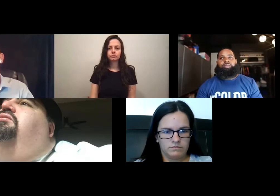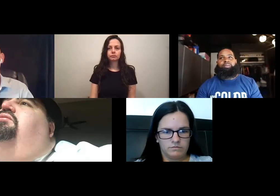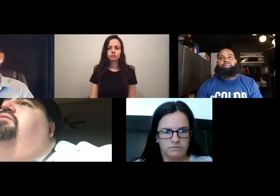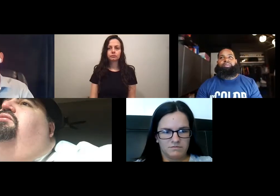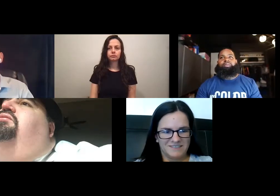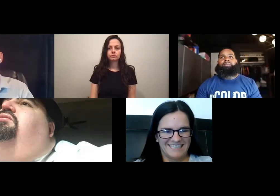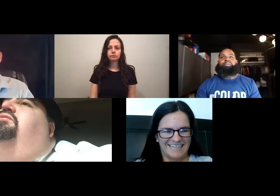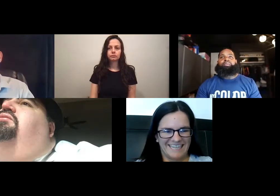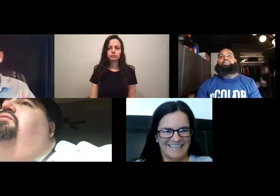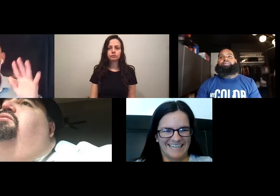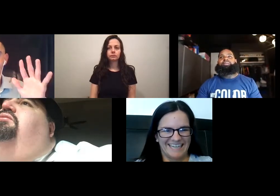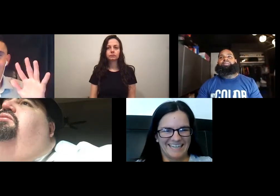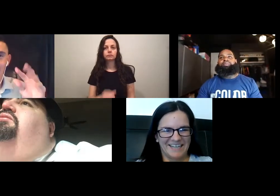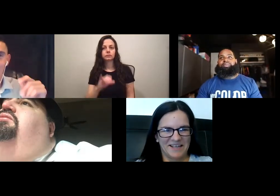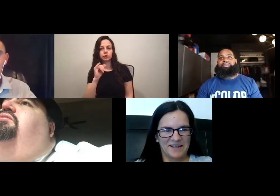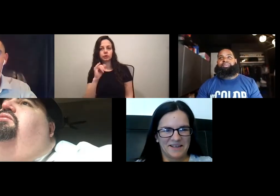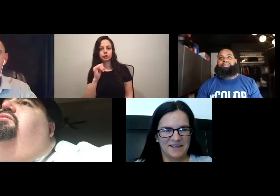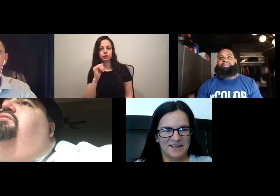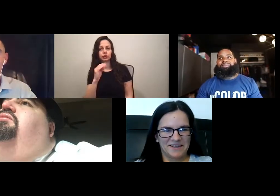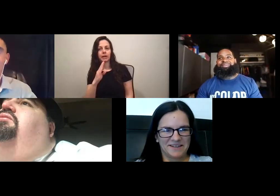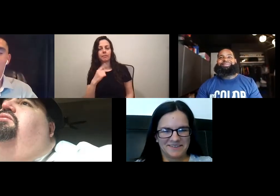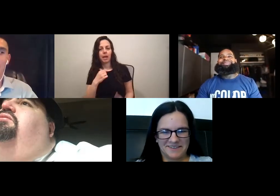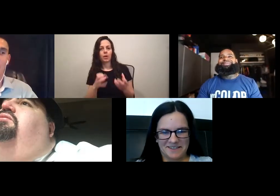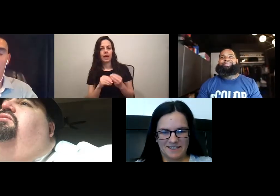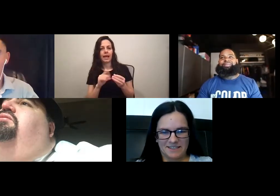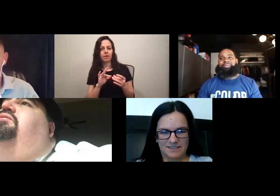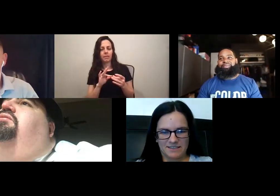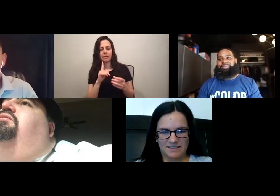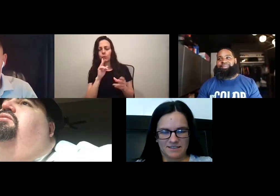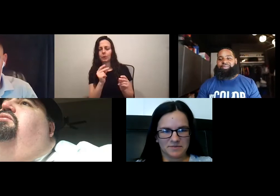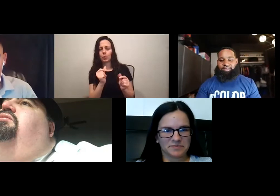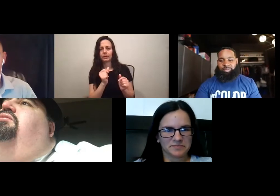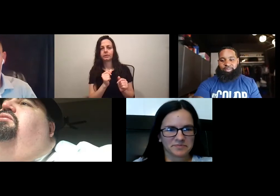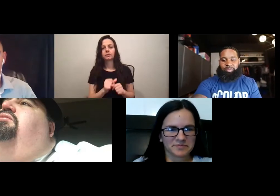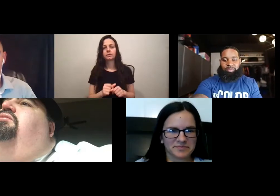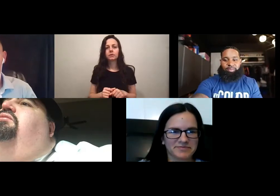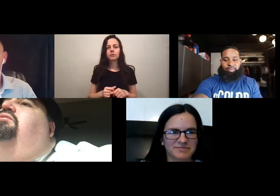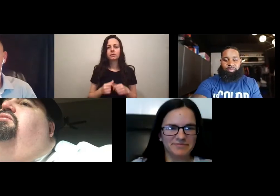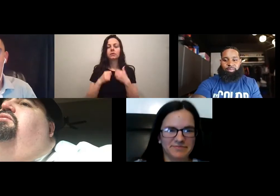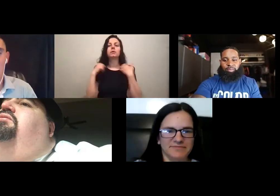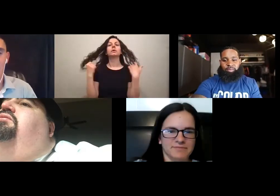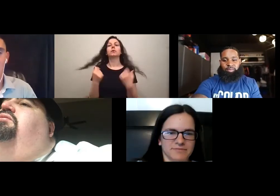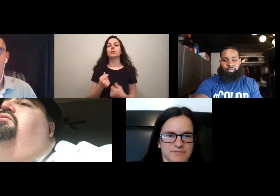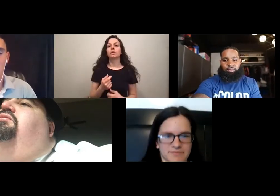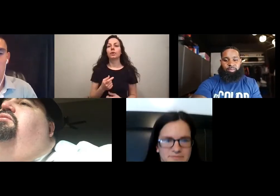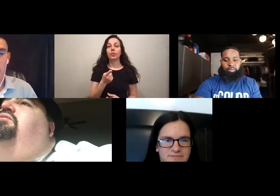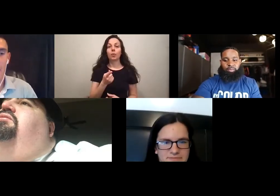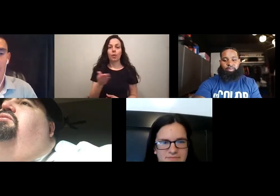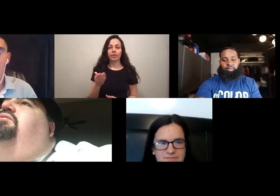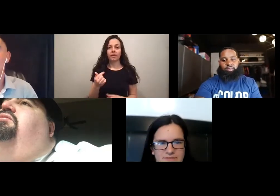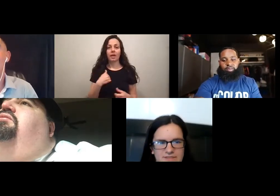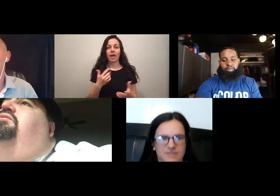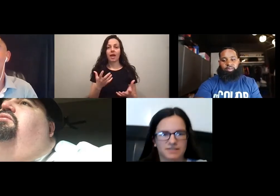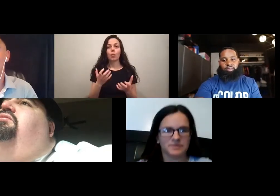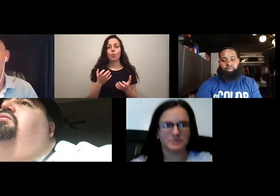Okay, I would like to add one more thing. This is Jacob speaking. I'll be quick. The one thing I would like to have